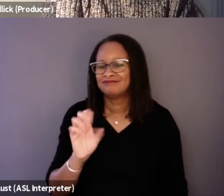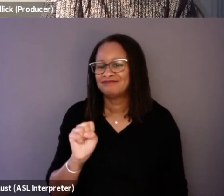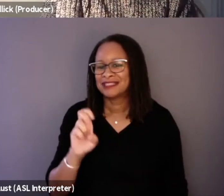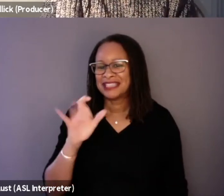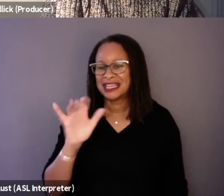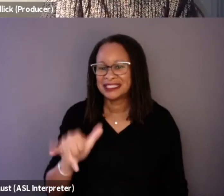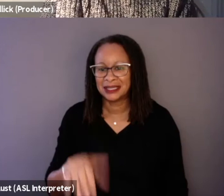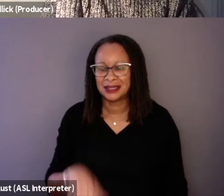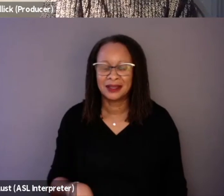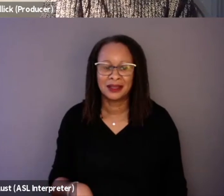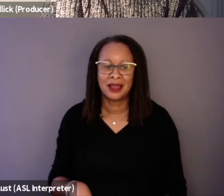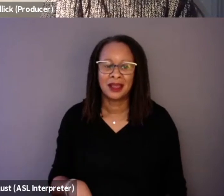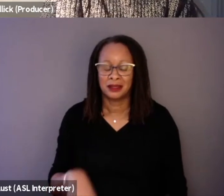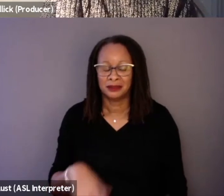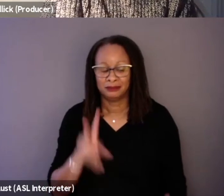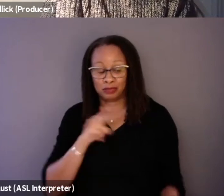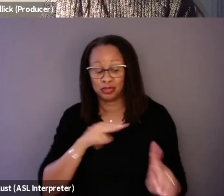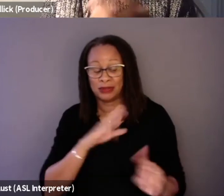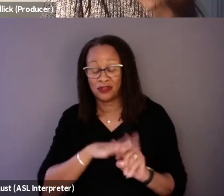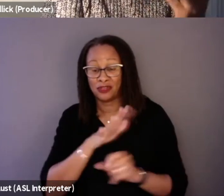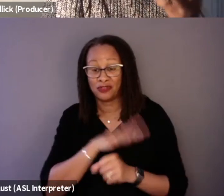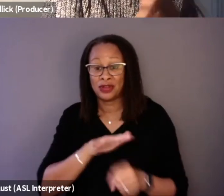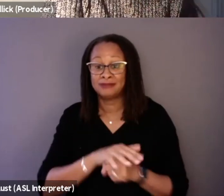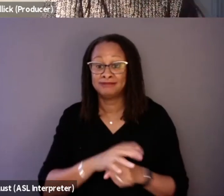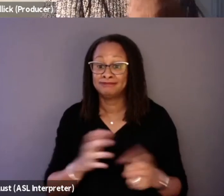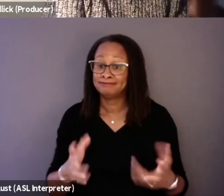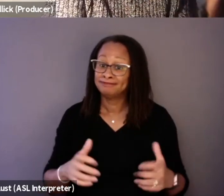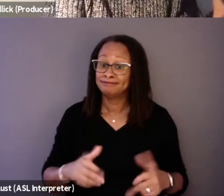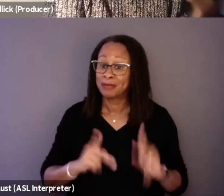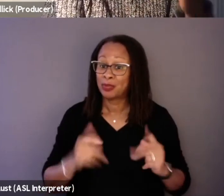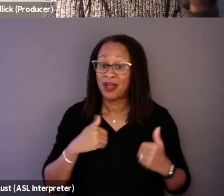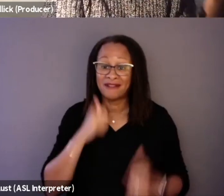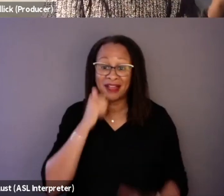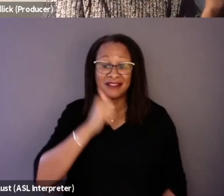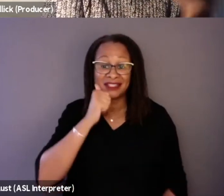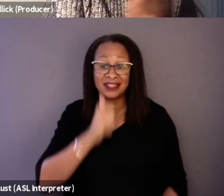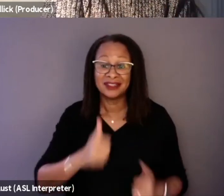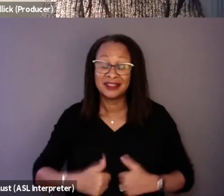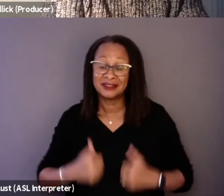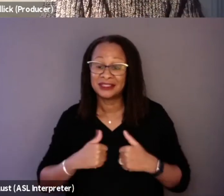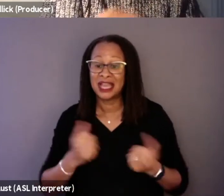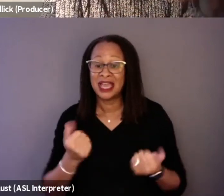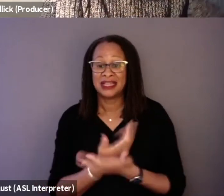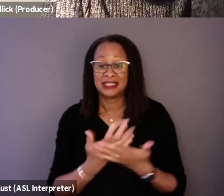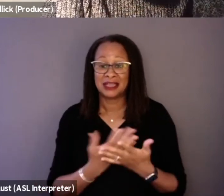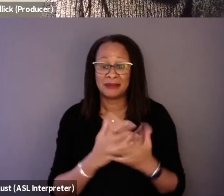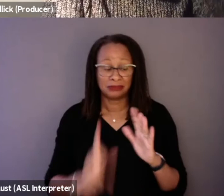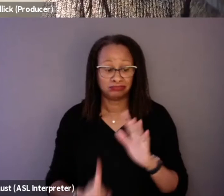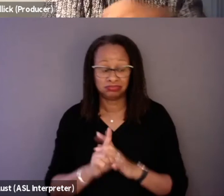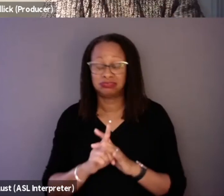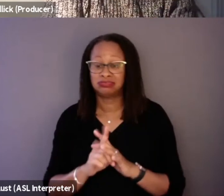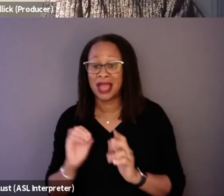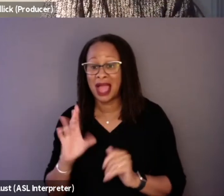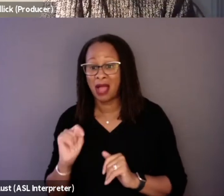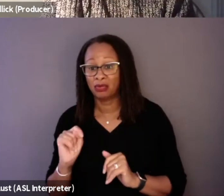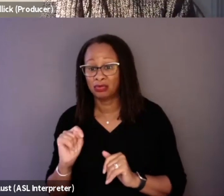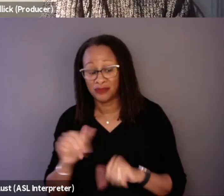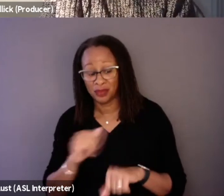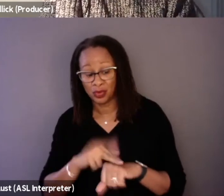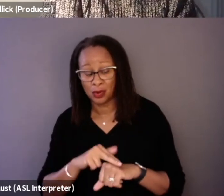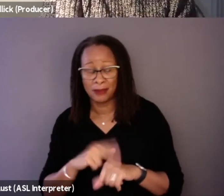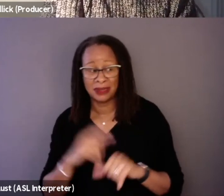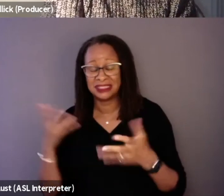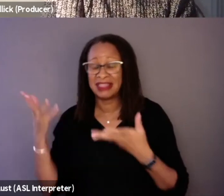take on that region and stuff like that. People live ordinary lives, and then something comes out of the ordinary or hangs in the distance in the